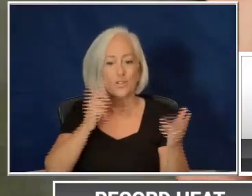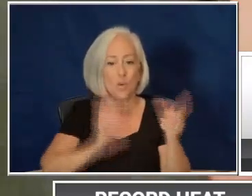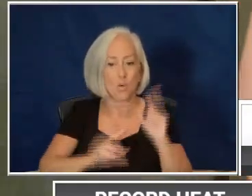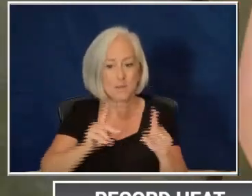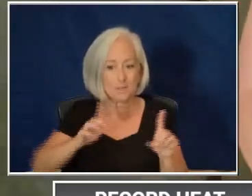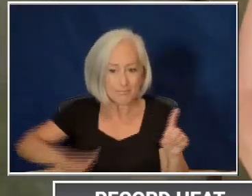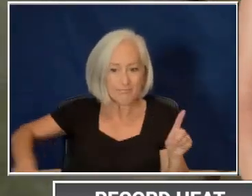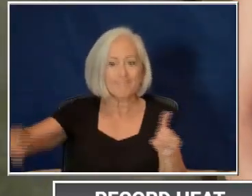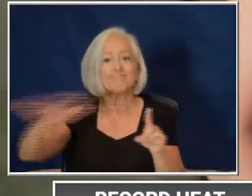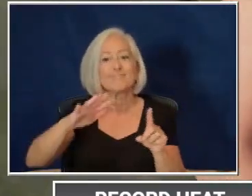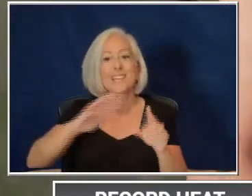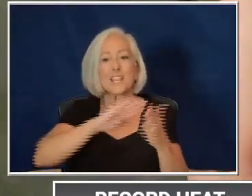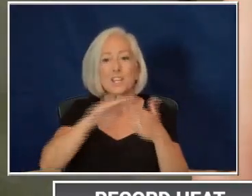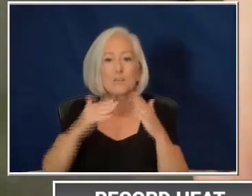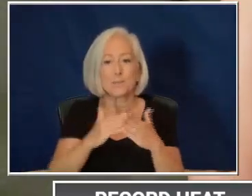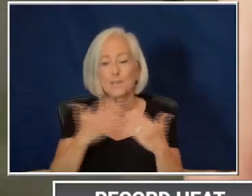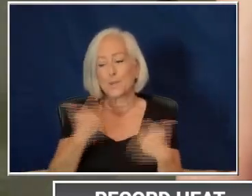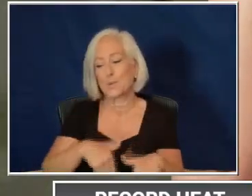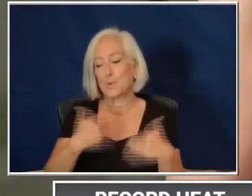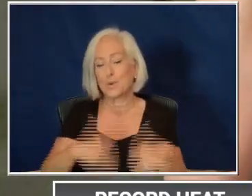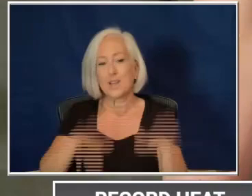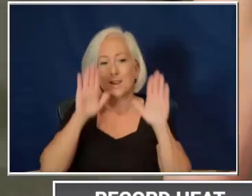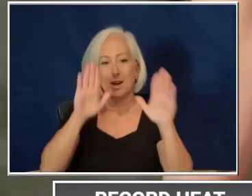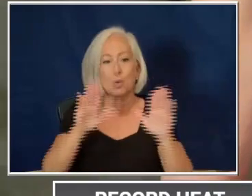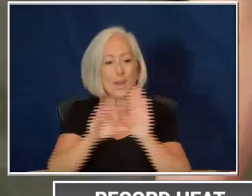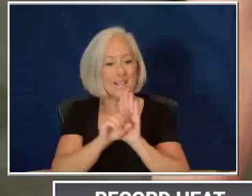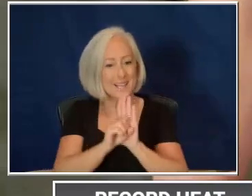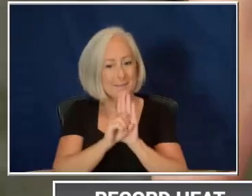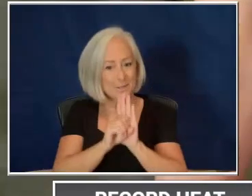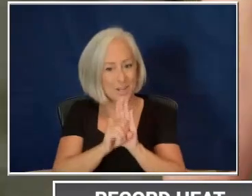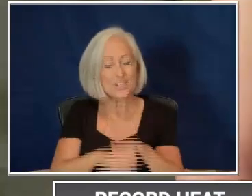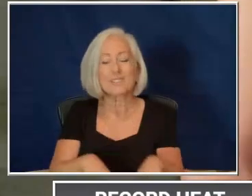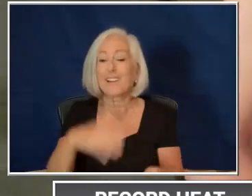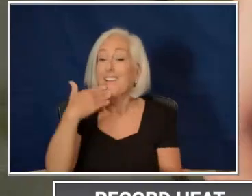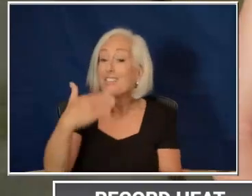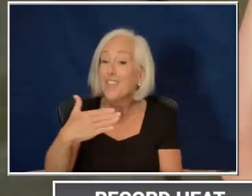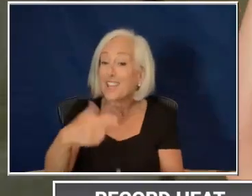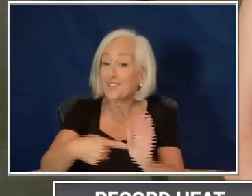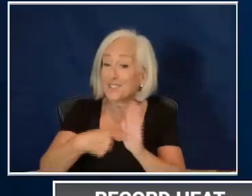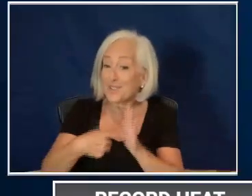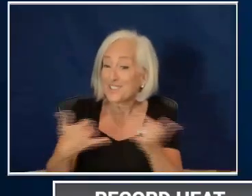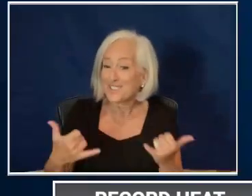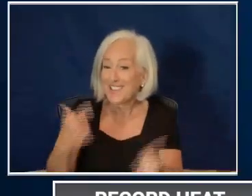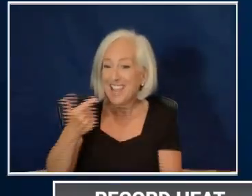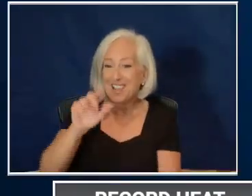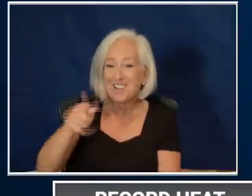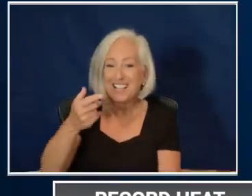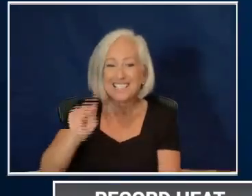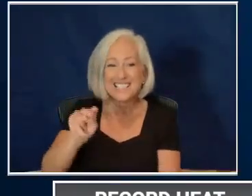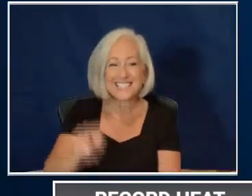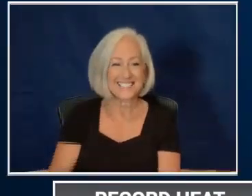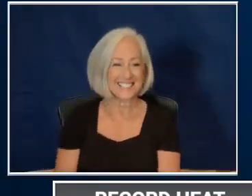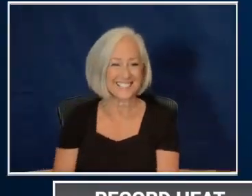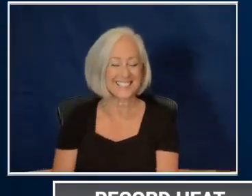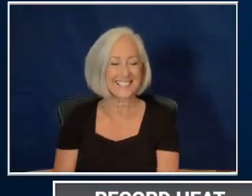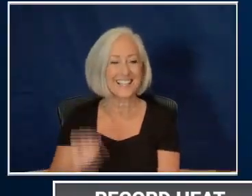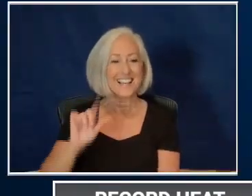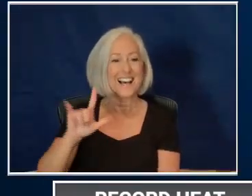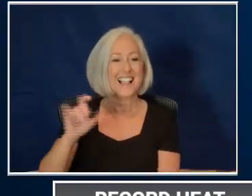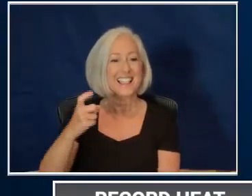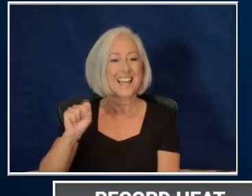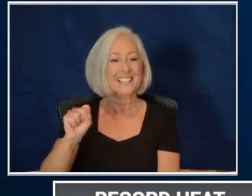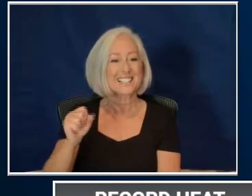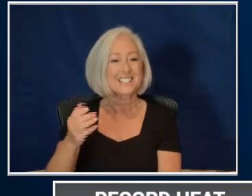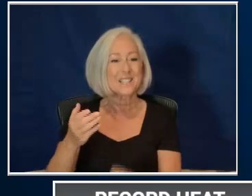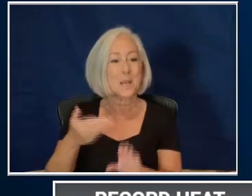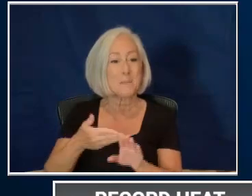Really a fantastic demonstration, and thank you for demonstrating with us today, Gretchen. You're welcome. Alexis, before I let you and